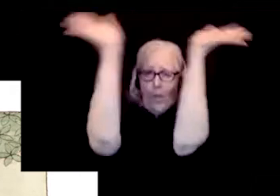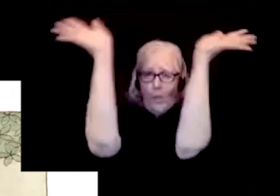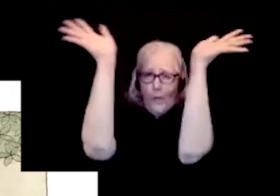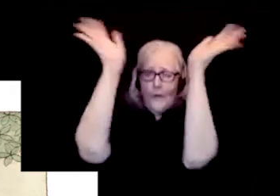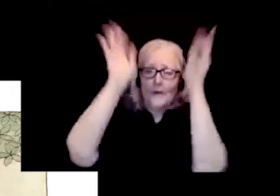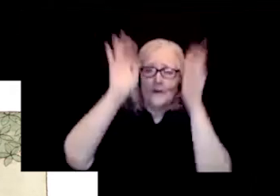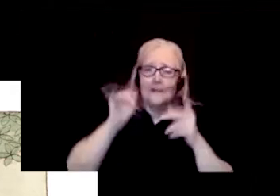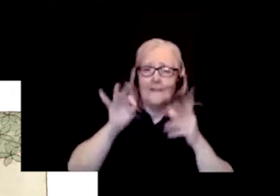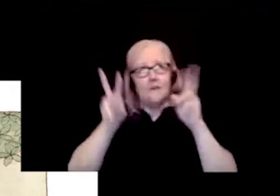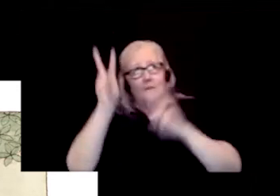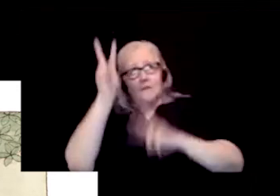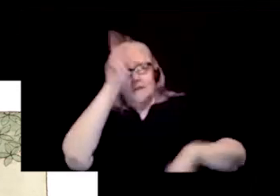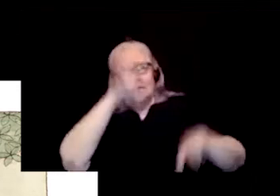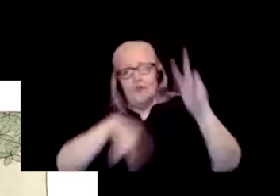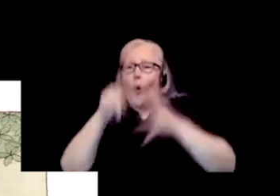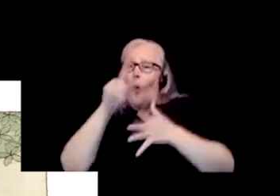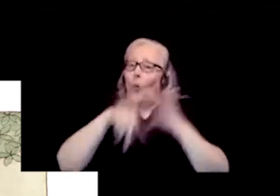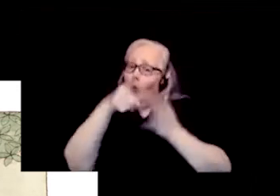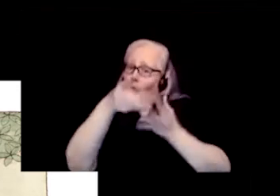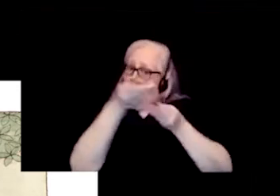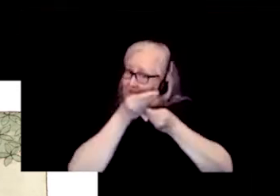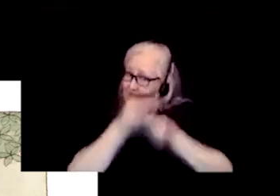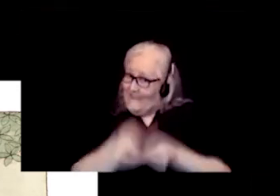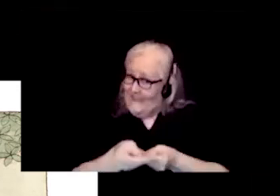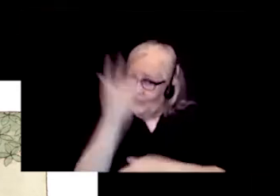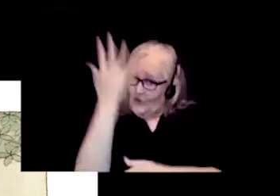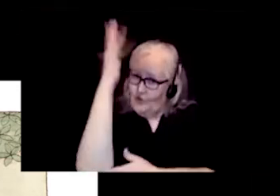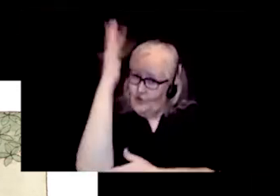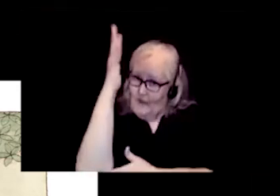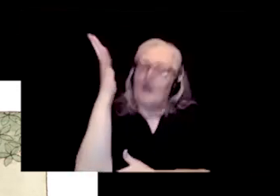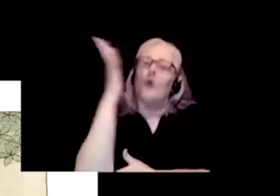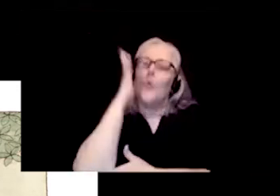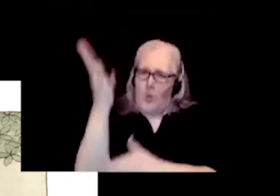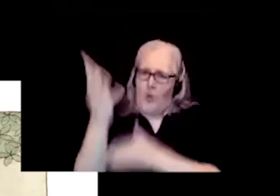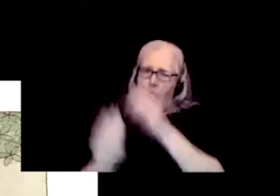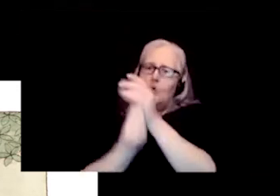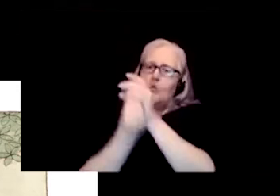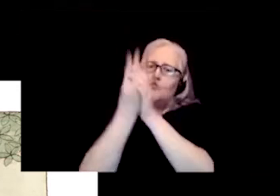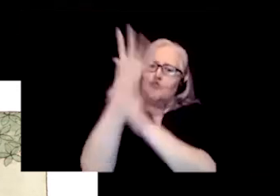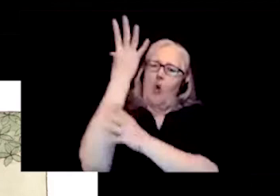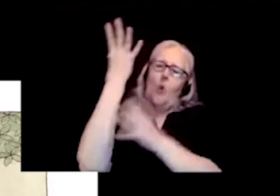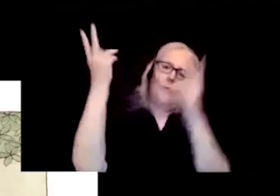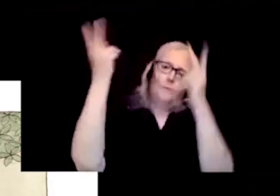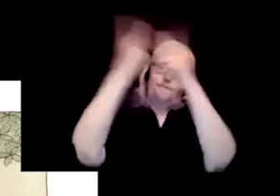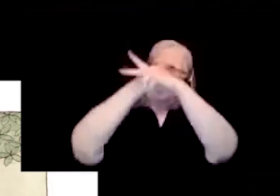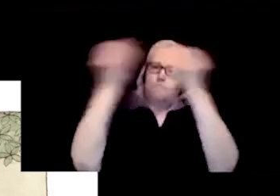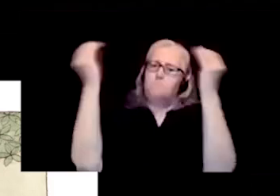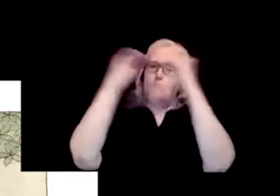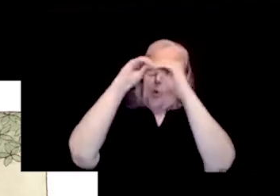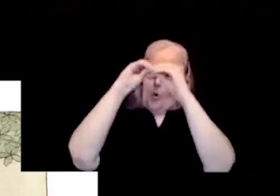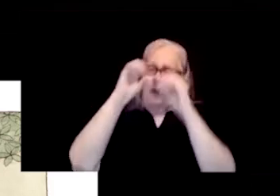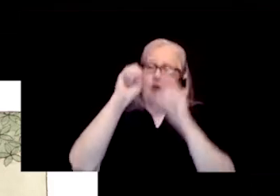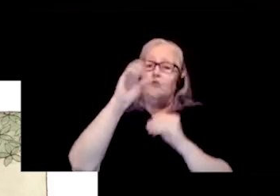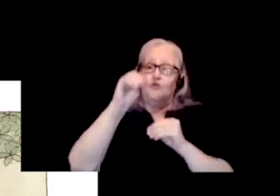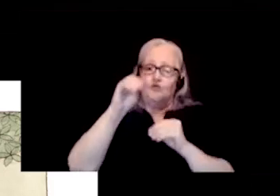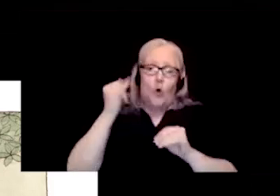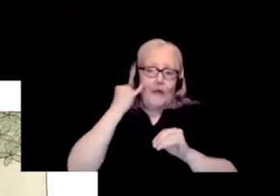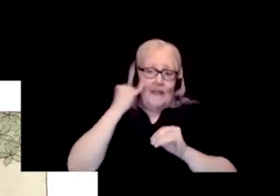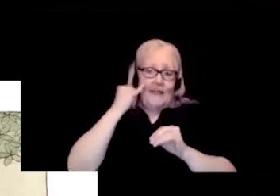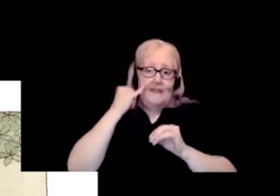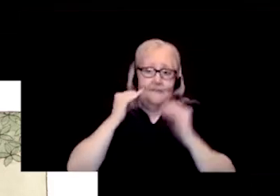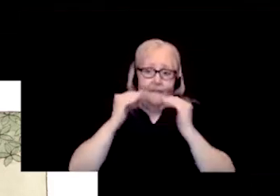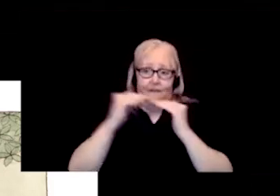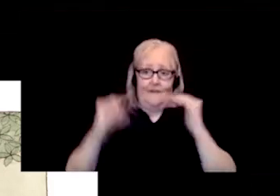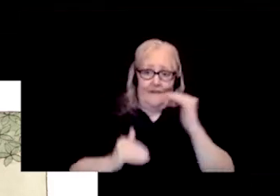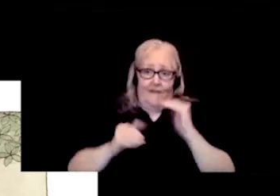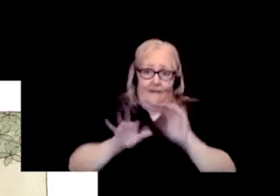is supplied to the tree eventually is multiplied by the tree. So now, due to the root causes of inequities, the